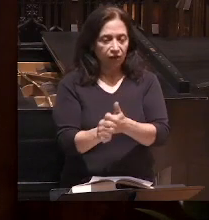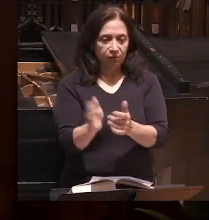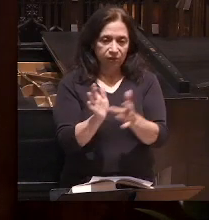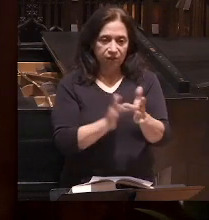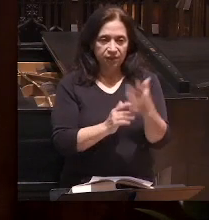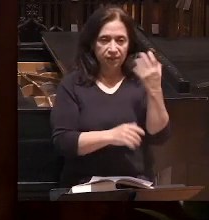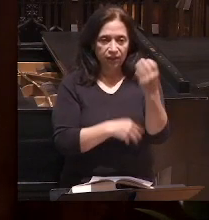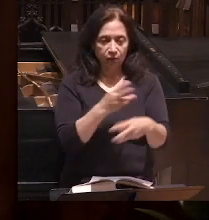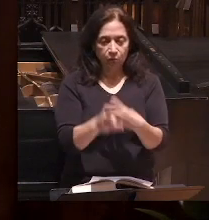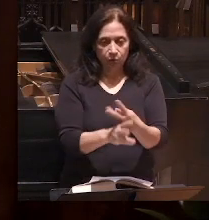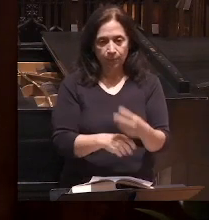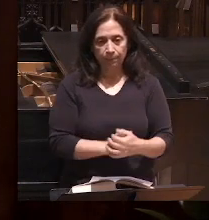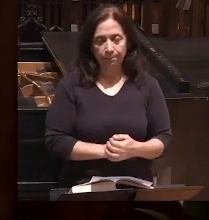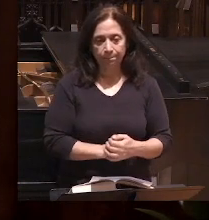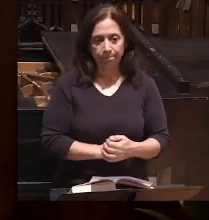world.